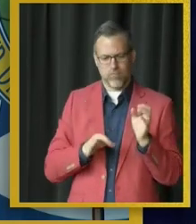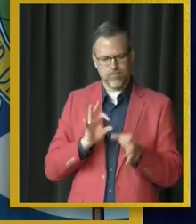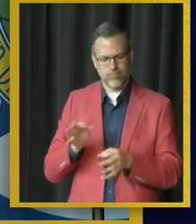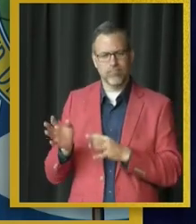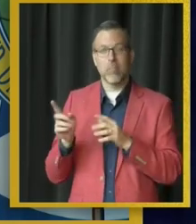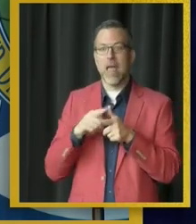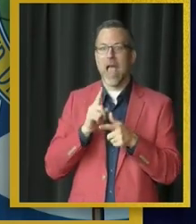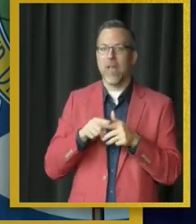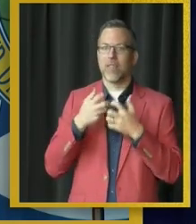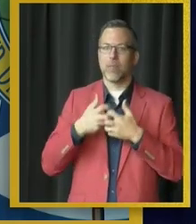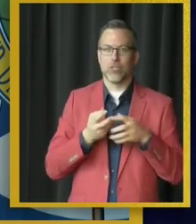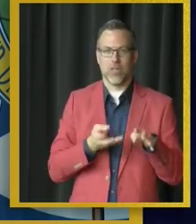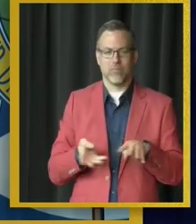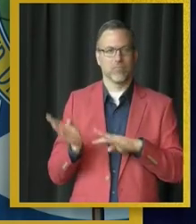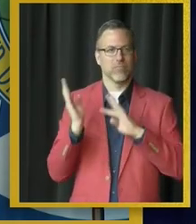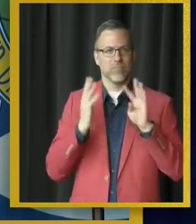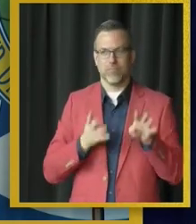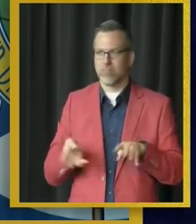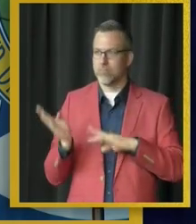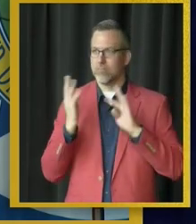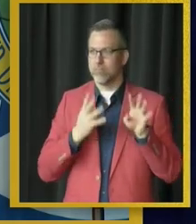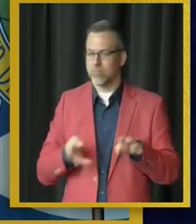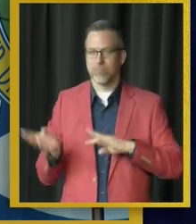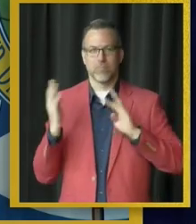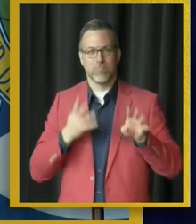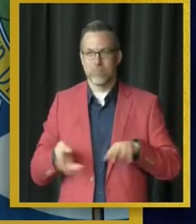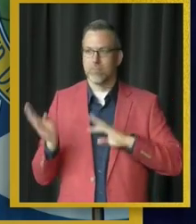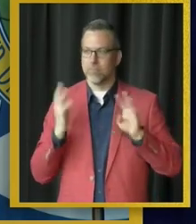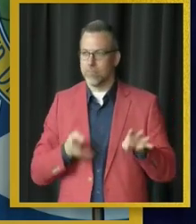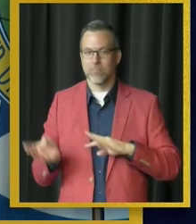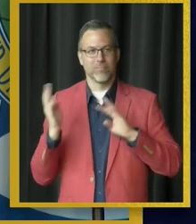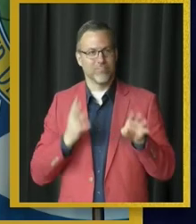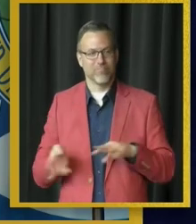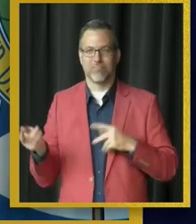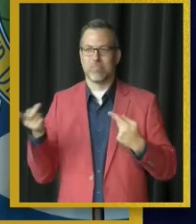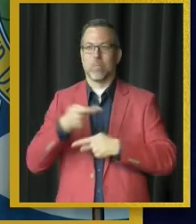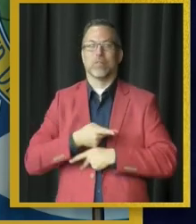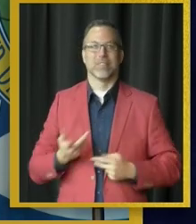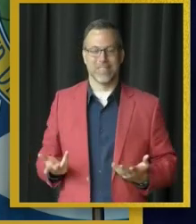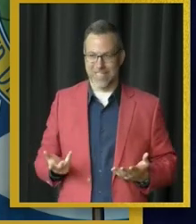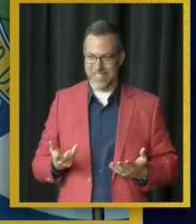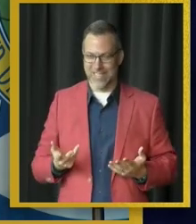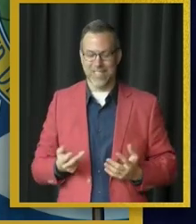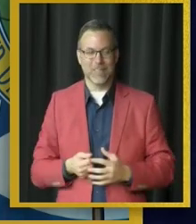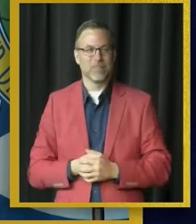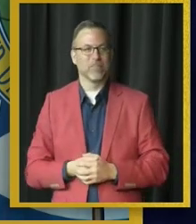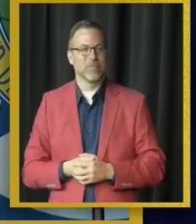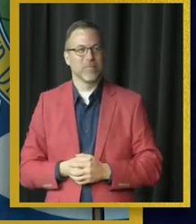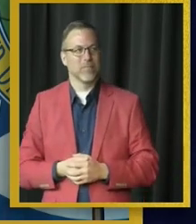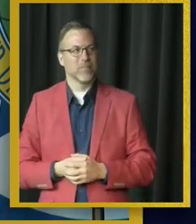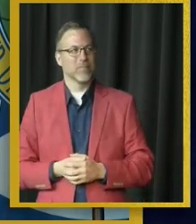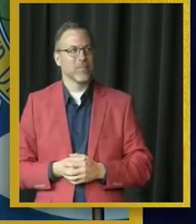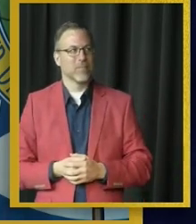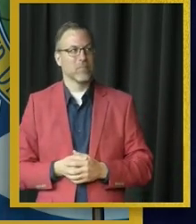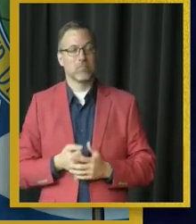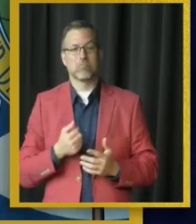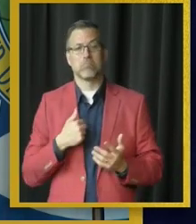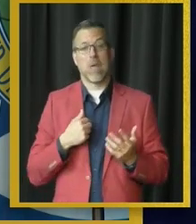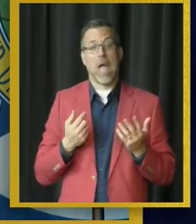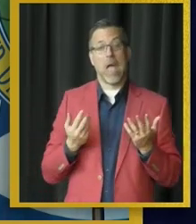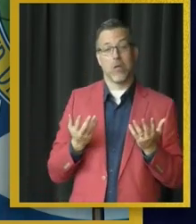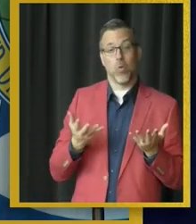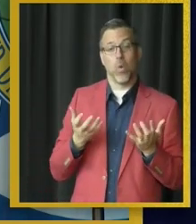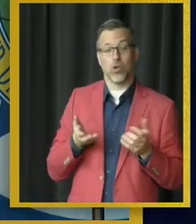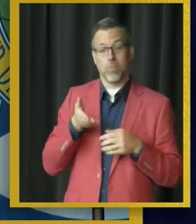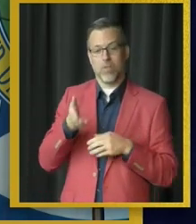up, and then sped up some more, and then some more. And I would have liked to have been on that line because I